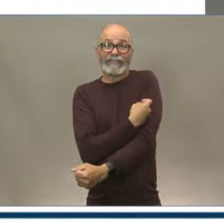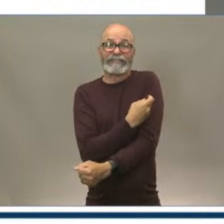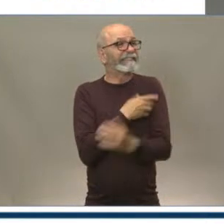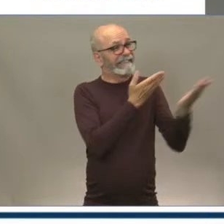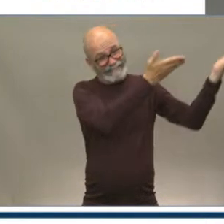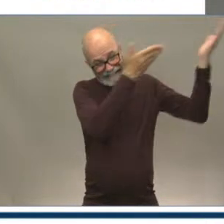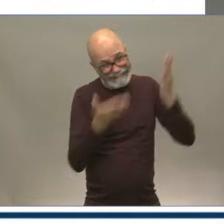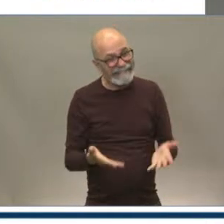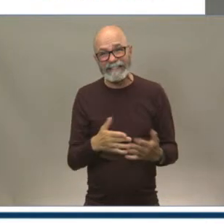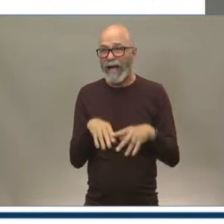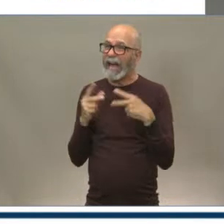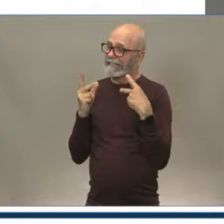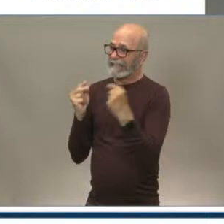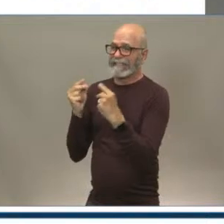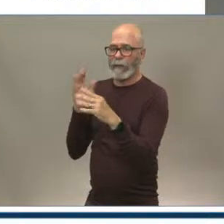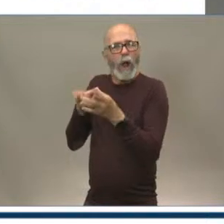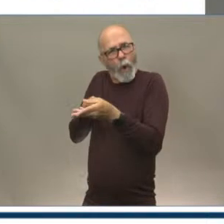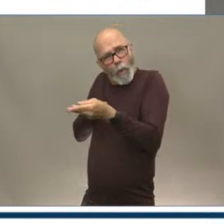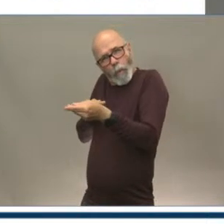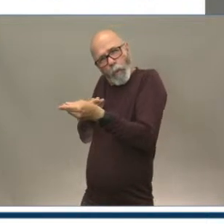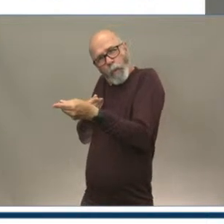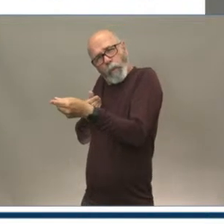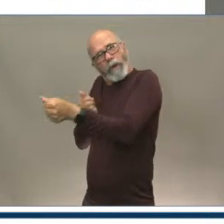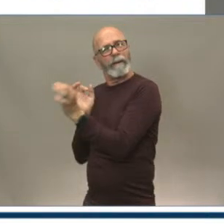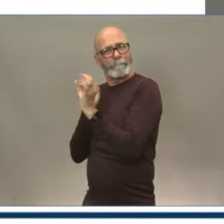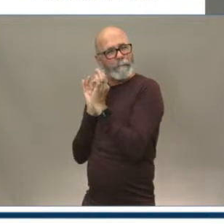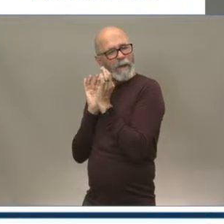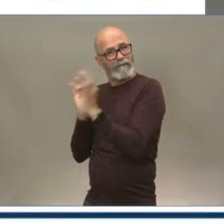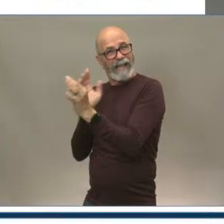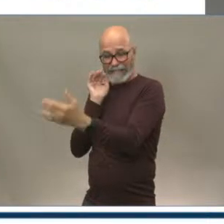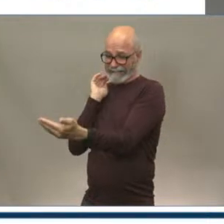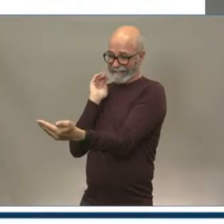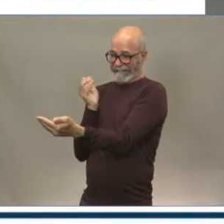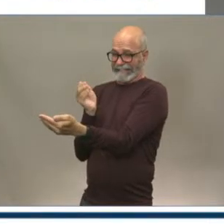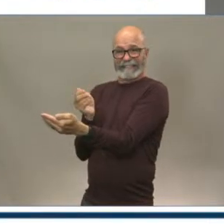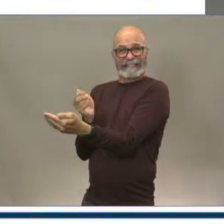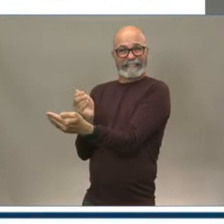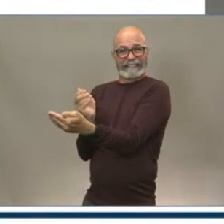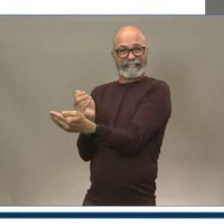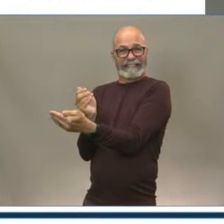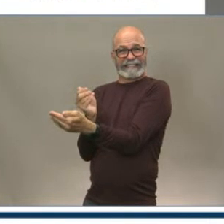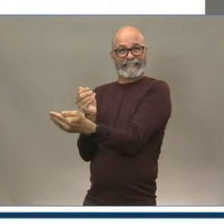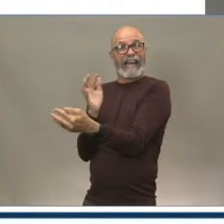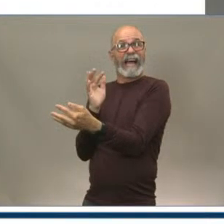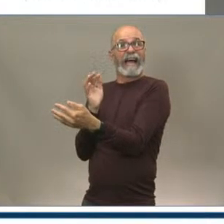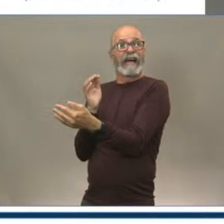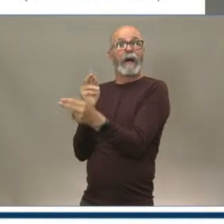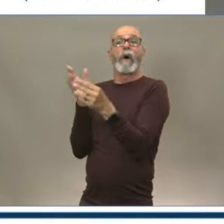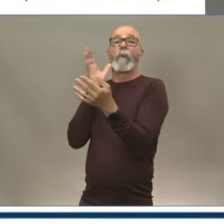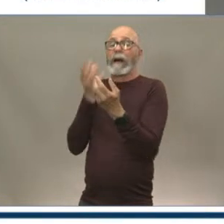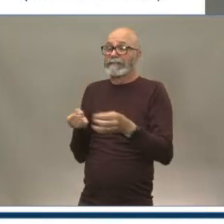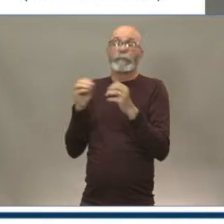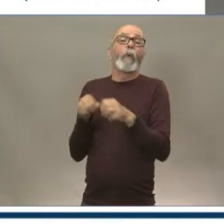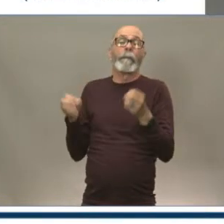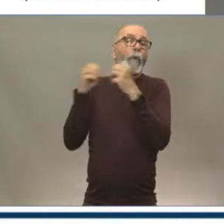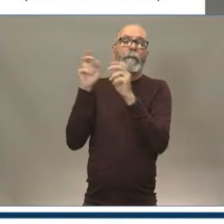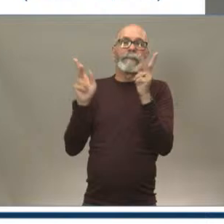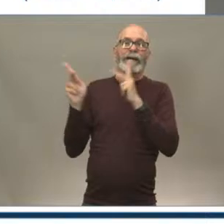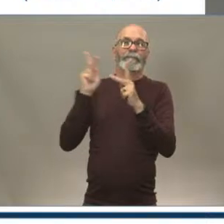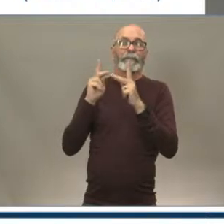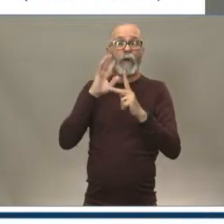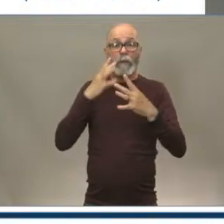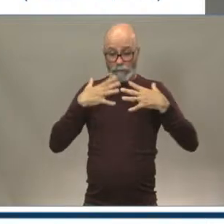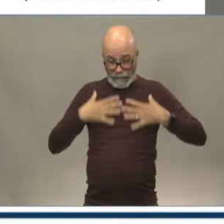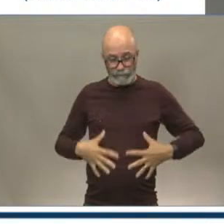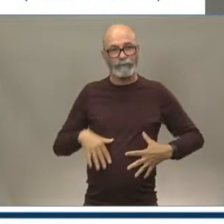we're close. We're getting closer every day to the minimum level to build population immunity. But